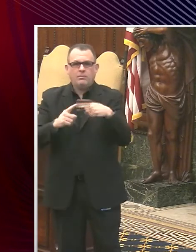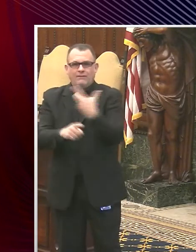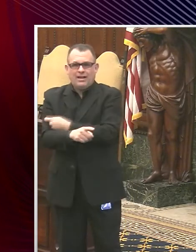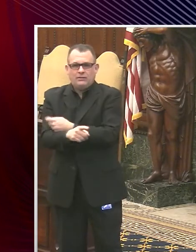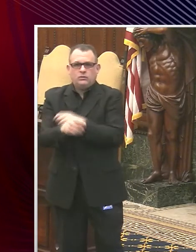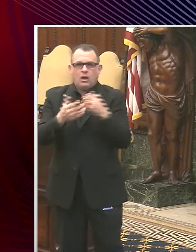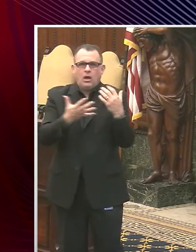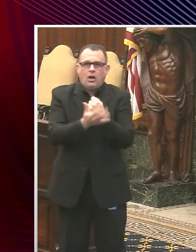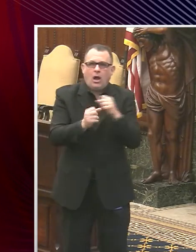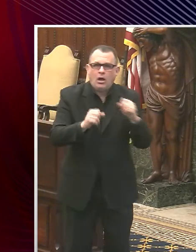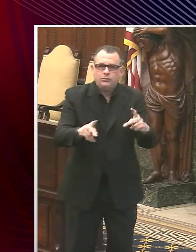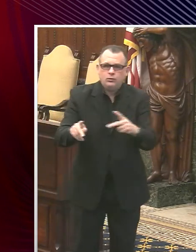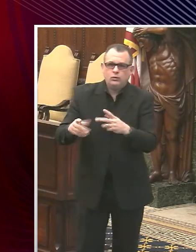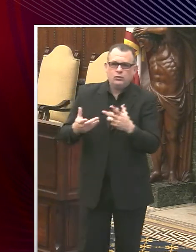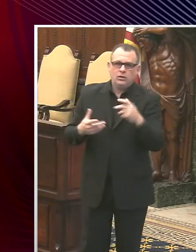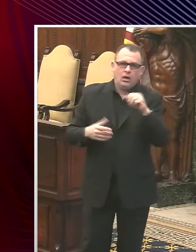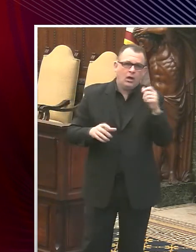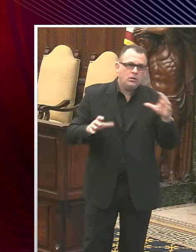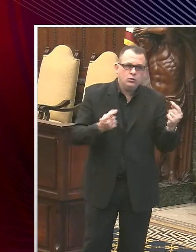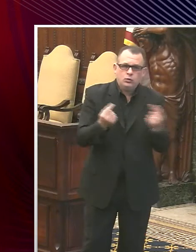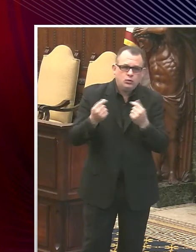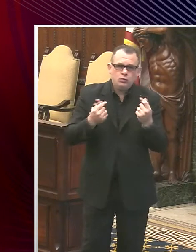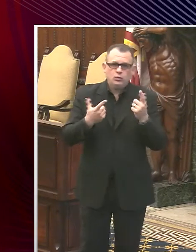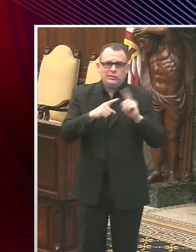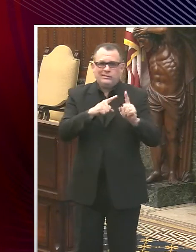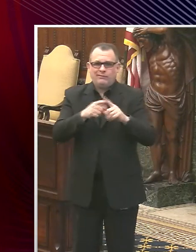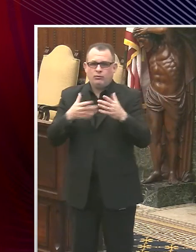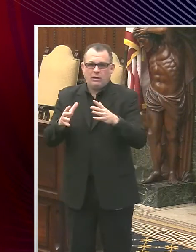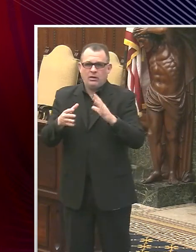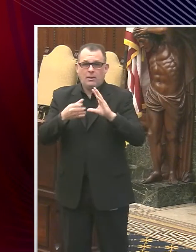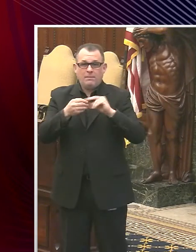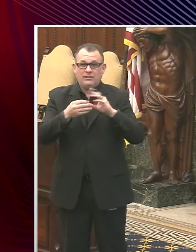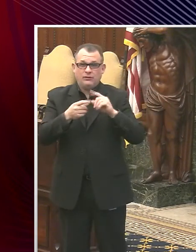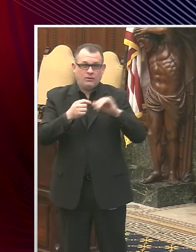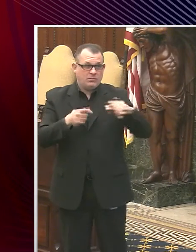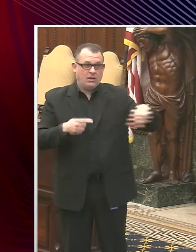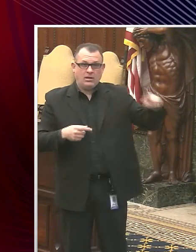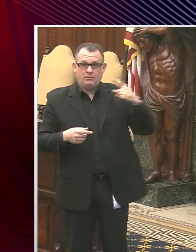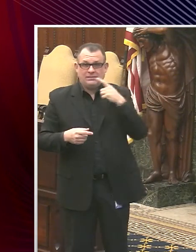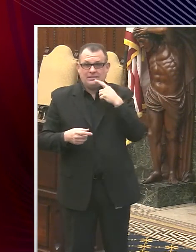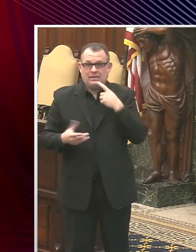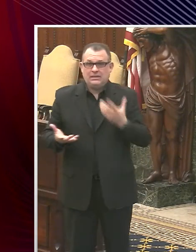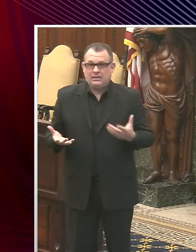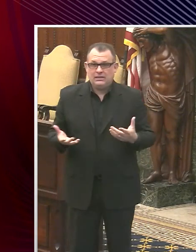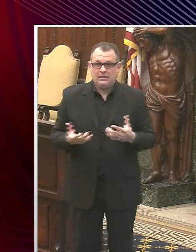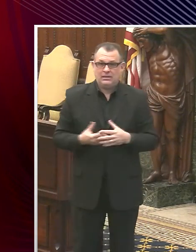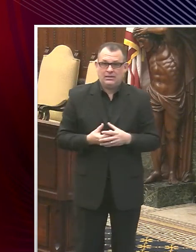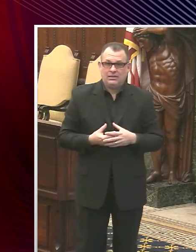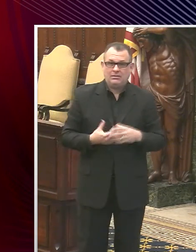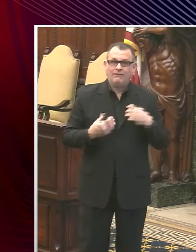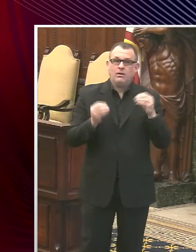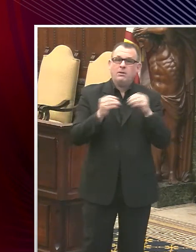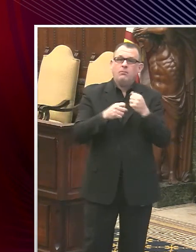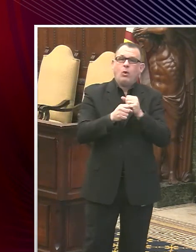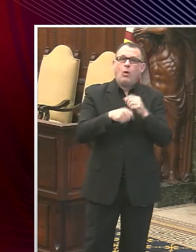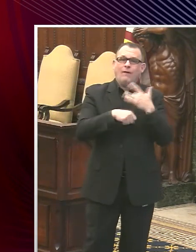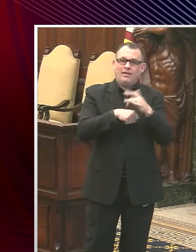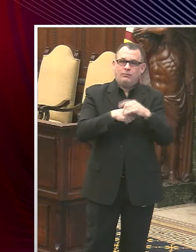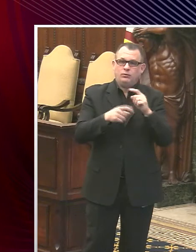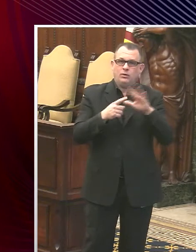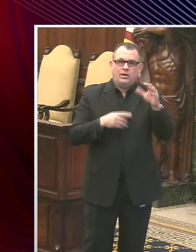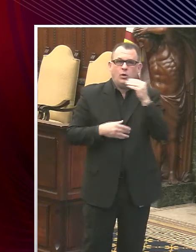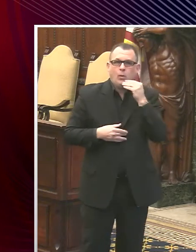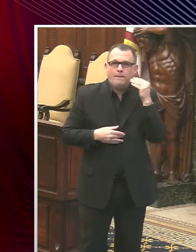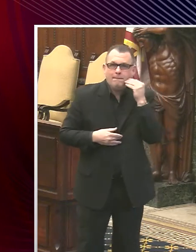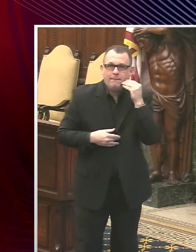what else we ought to be doing. And I'd say the message that came out of that the most was to make vaccination more available closer to people's homes. And